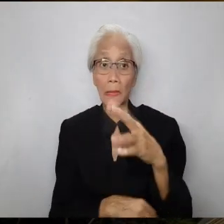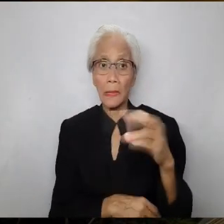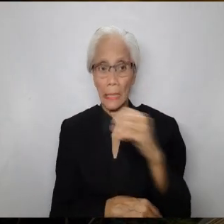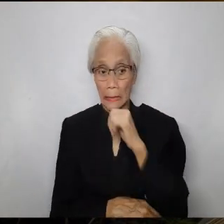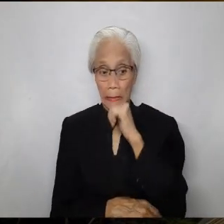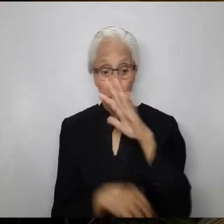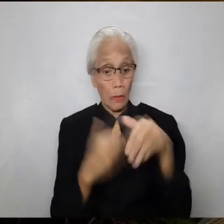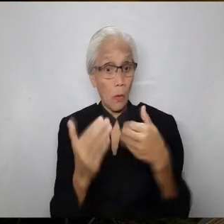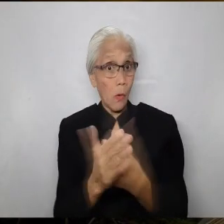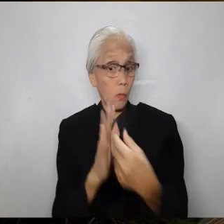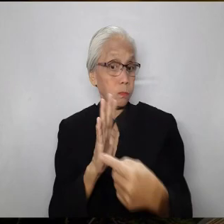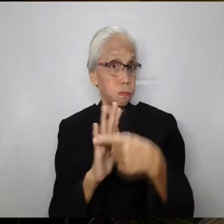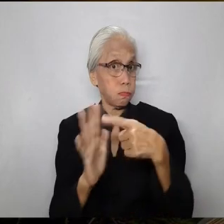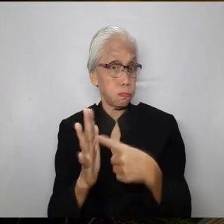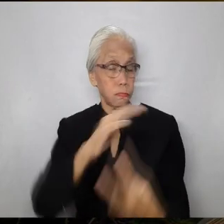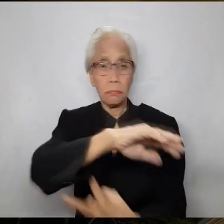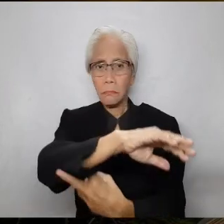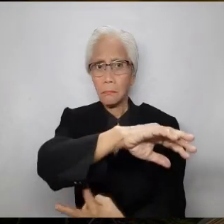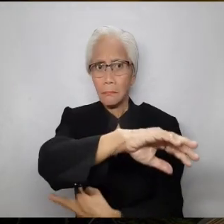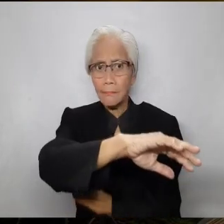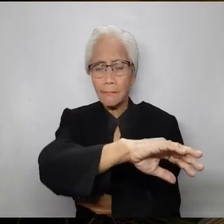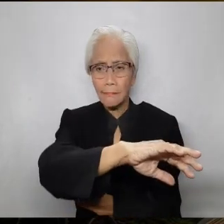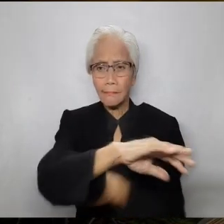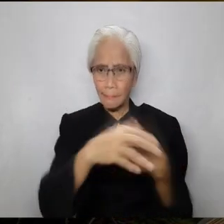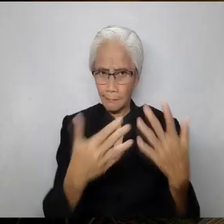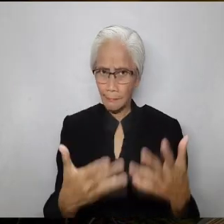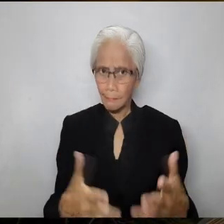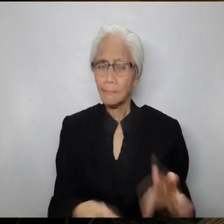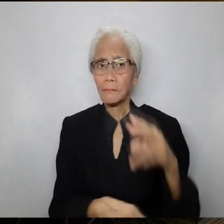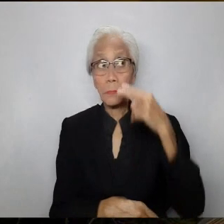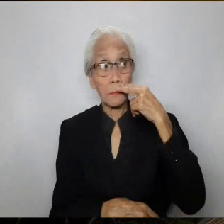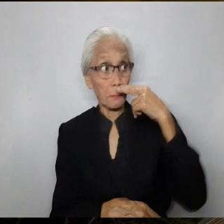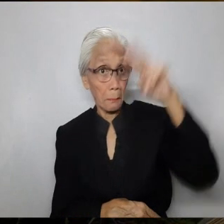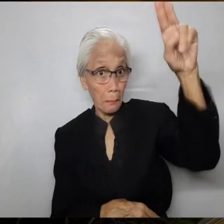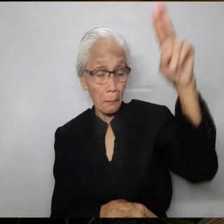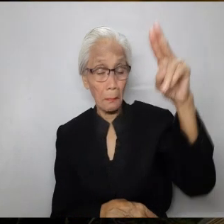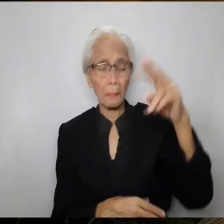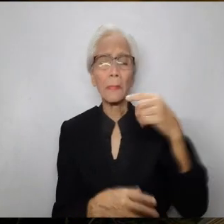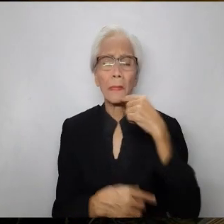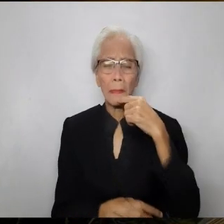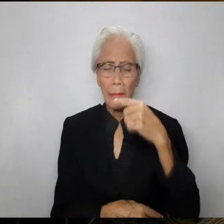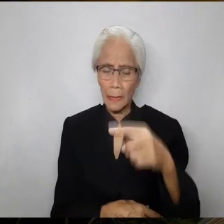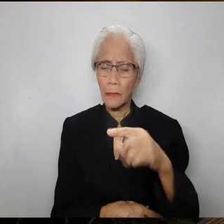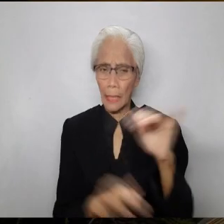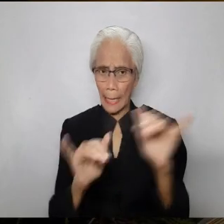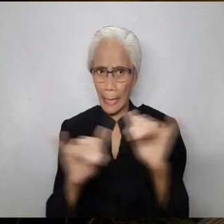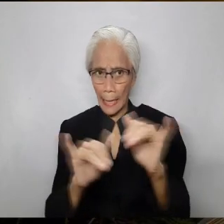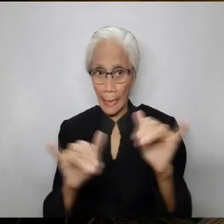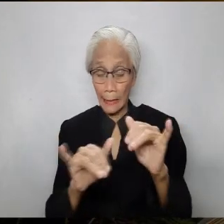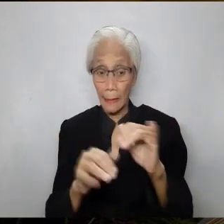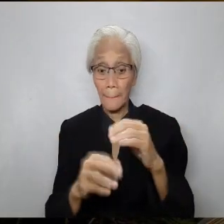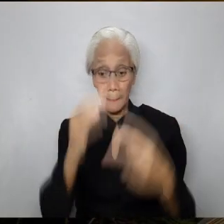self-destruction. And what are these bridges worth burning down? Mahatma Gandhi mentioned some of